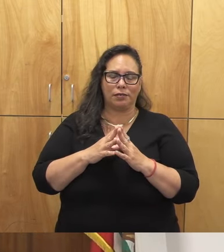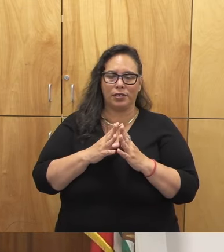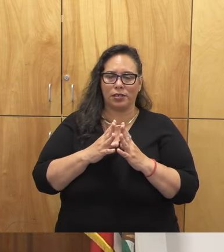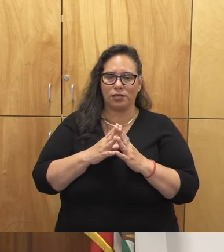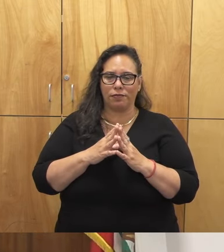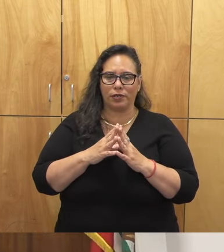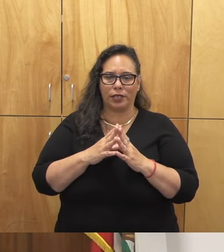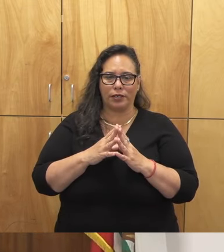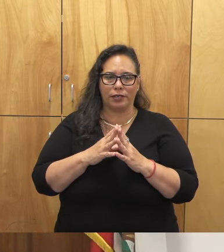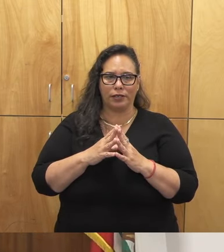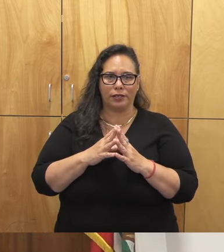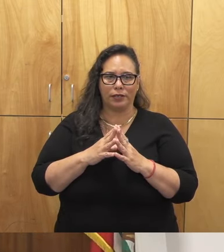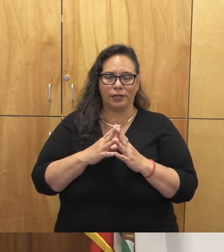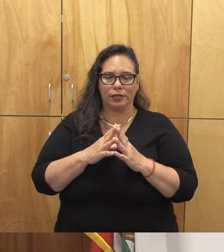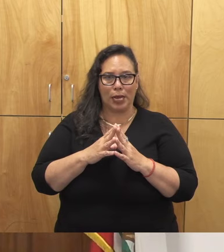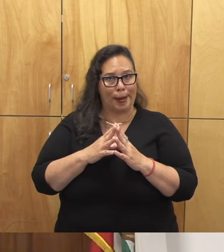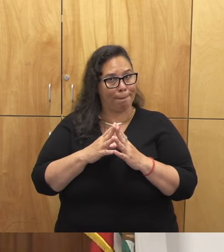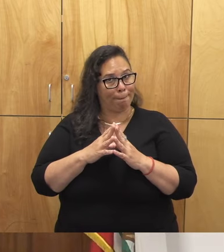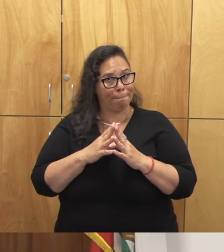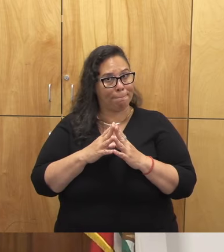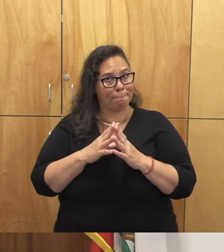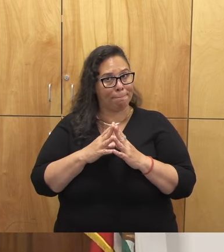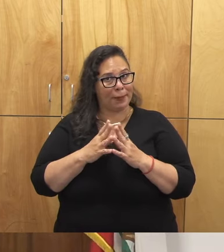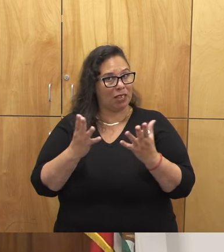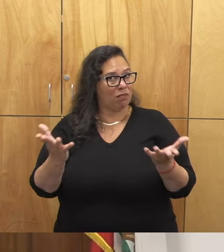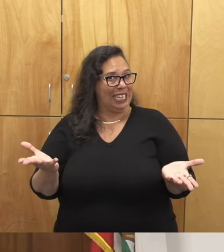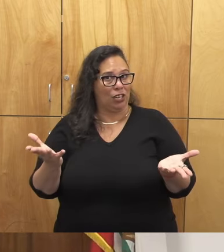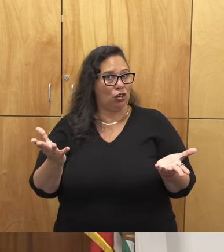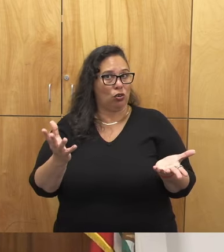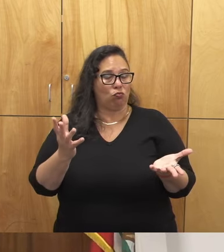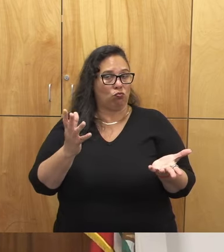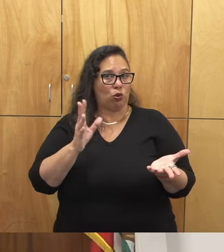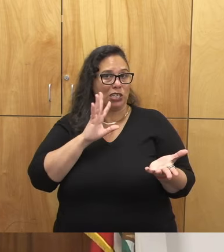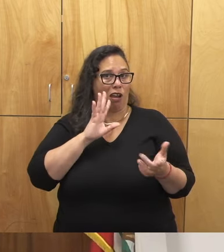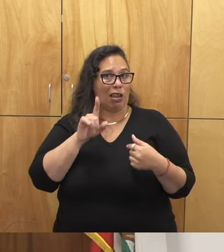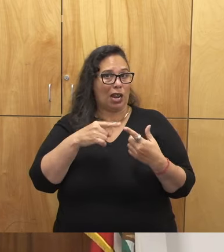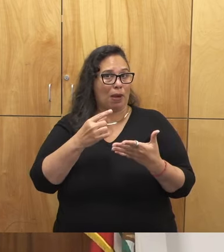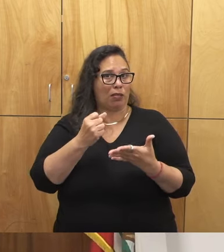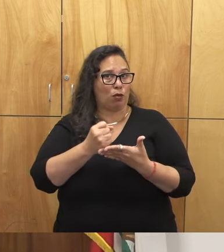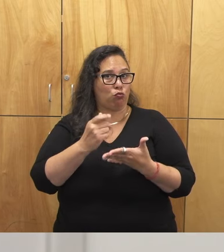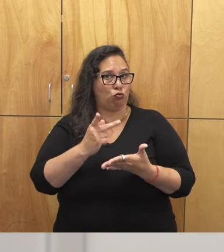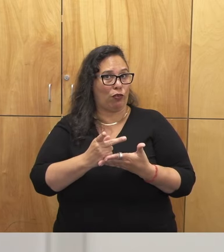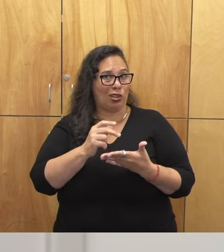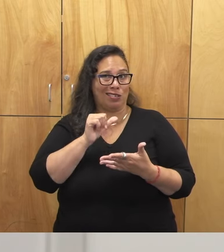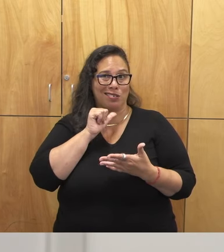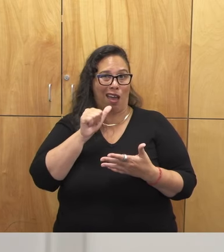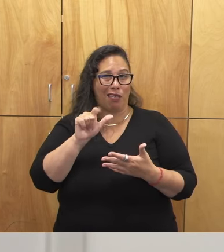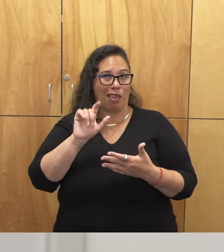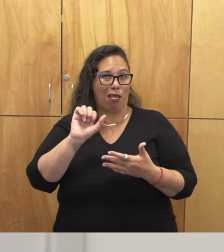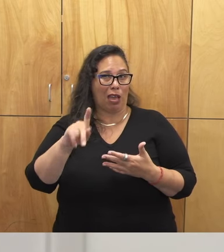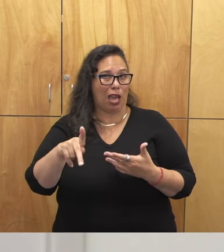So we're on the budget approval, not the LCAP. I don't know if you want to wait and ask the question.